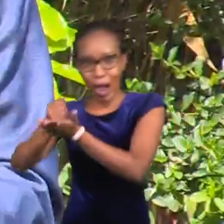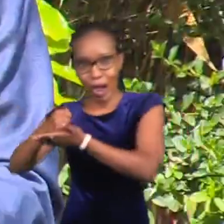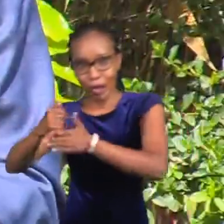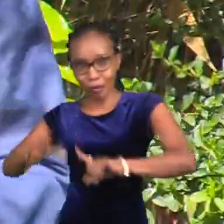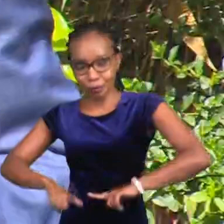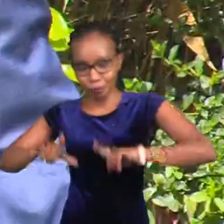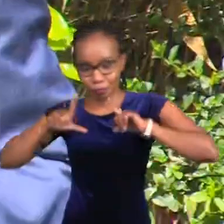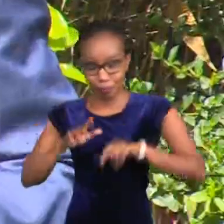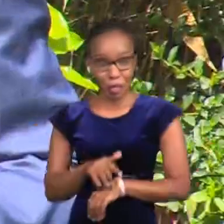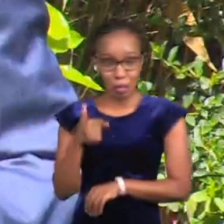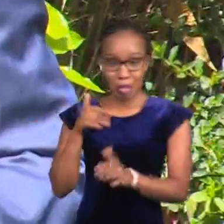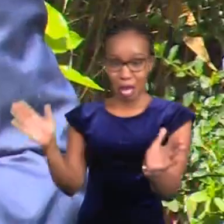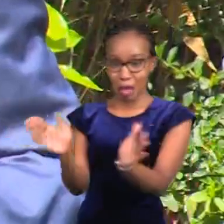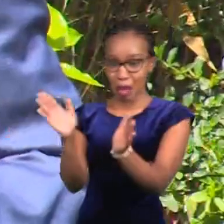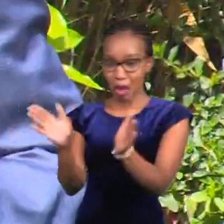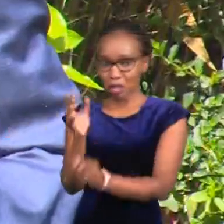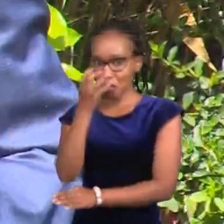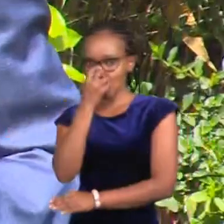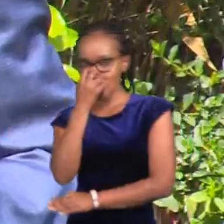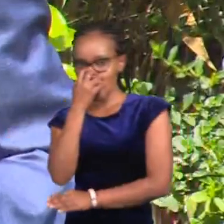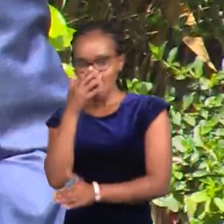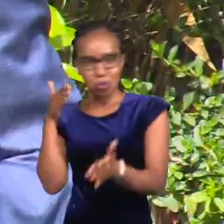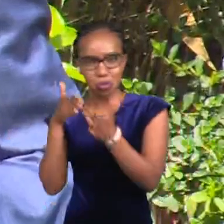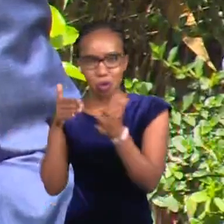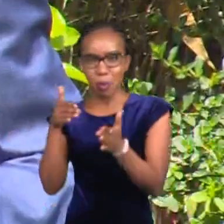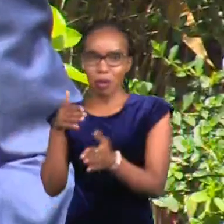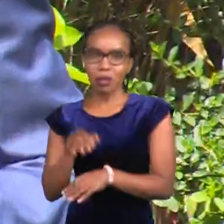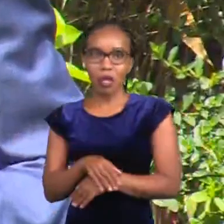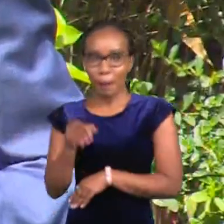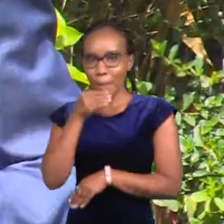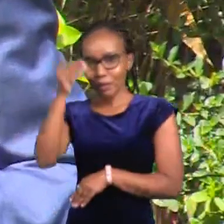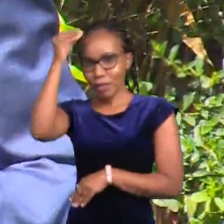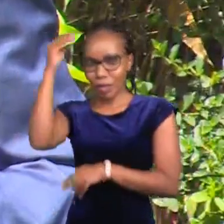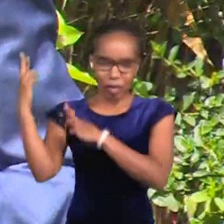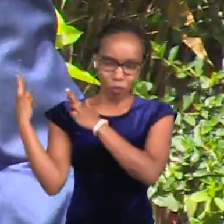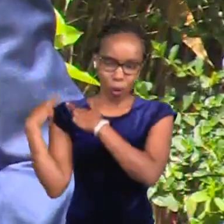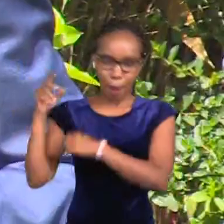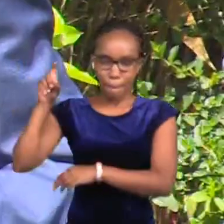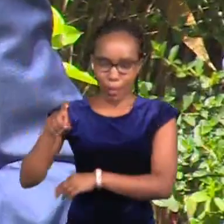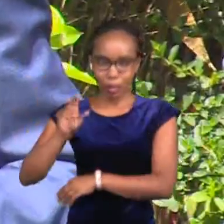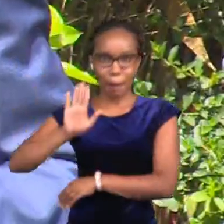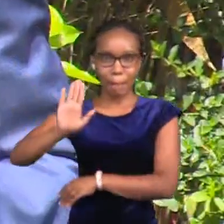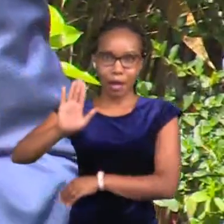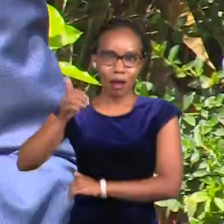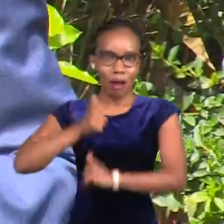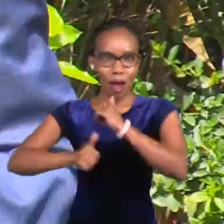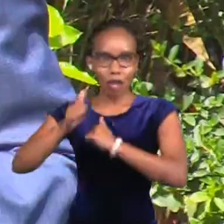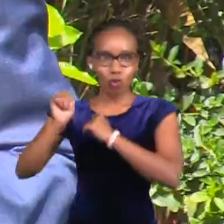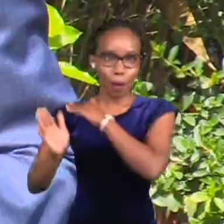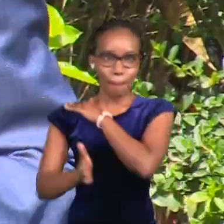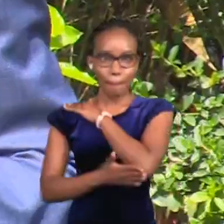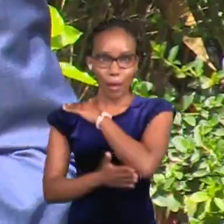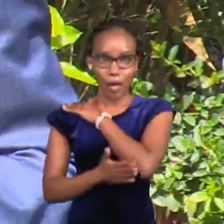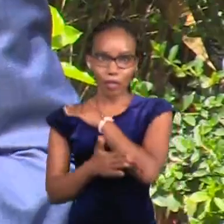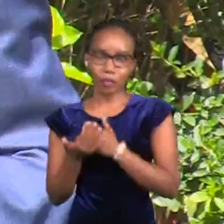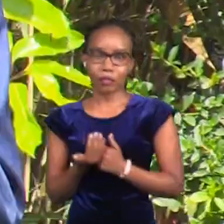Arap Mashamba to stop being hypocritical and to take responsibility for his misdeeds, which stink to